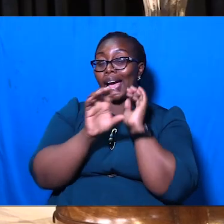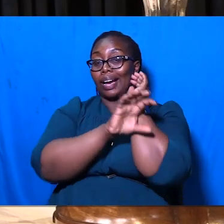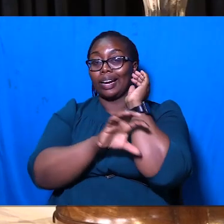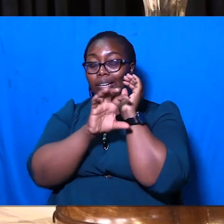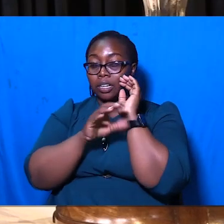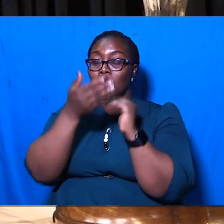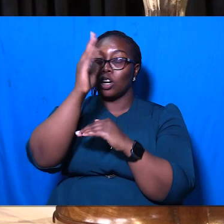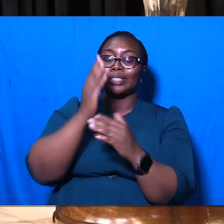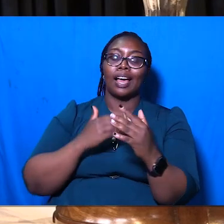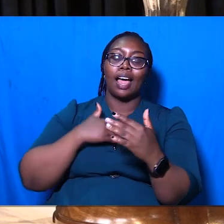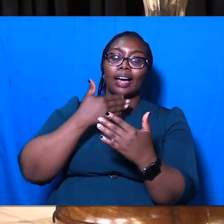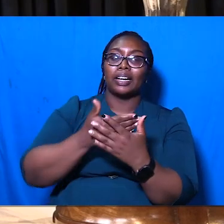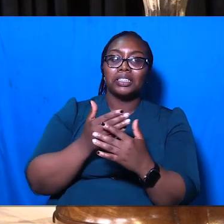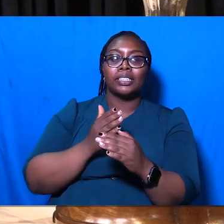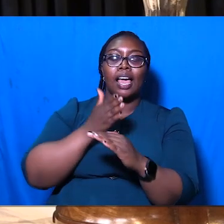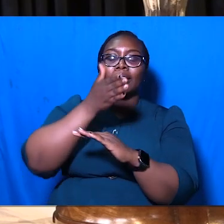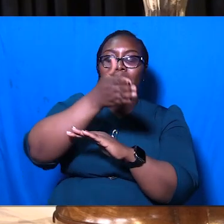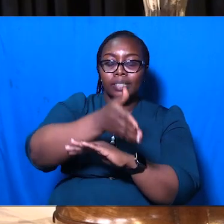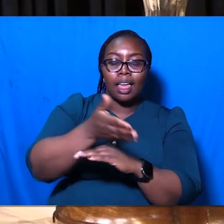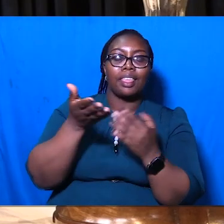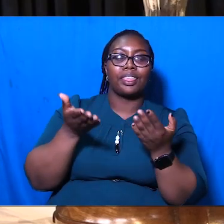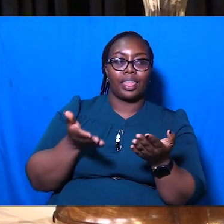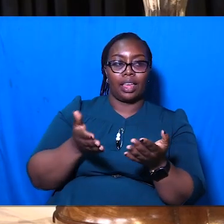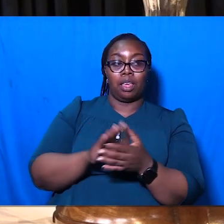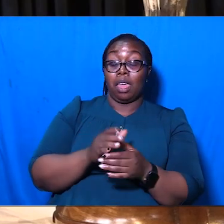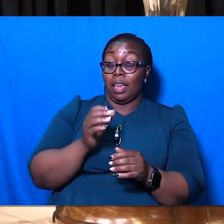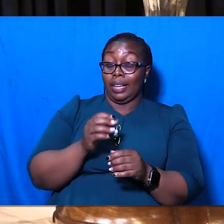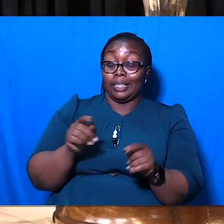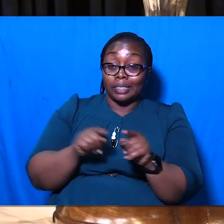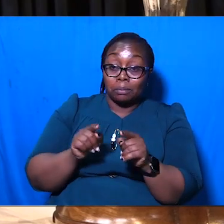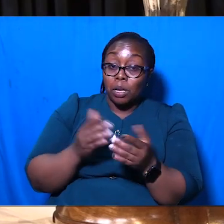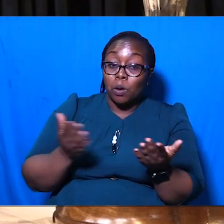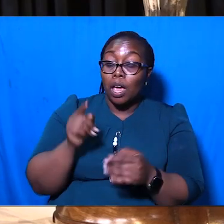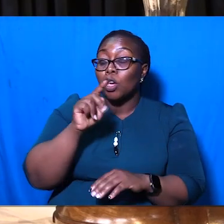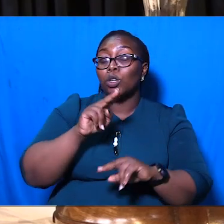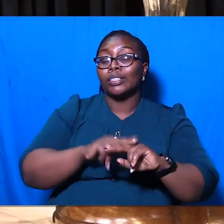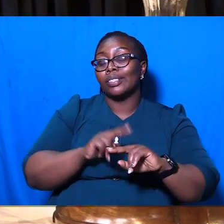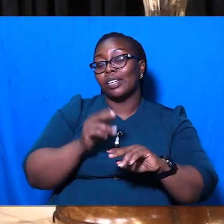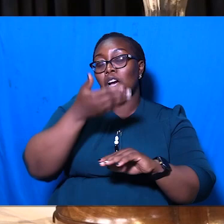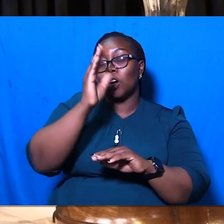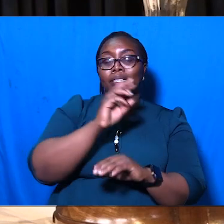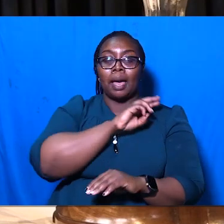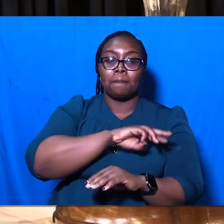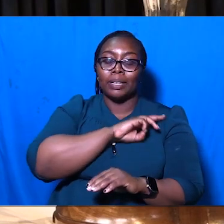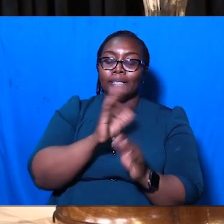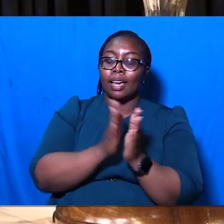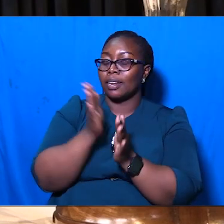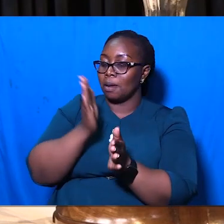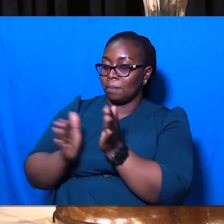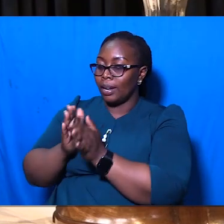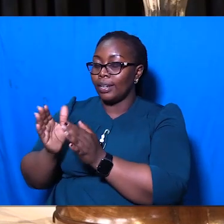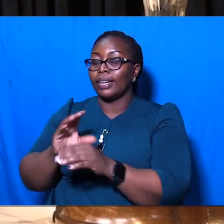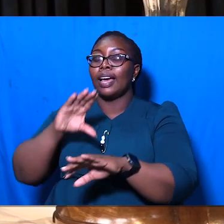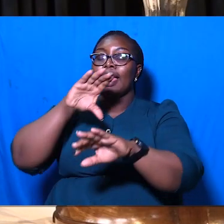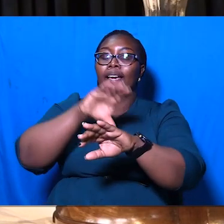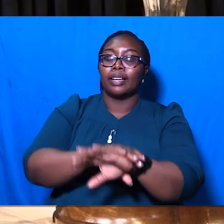extends to you. Even where you're seated, God's plan and mercy extends to you. And you know the mercy of God, the Bible says,